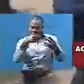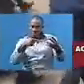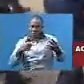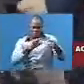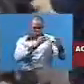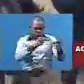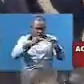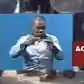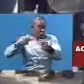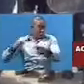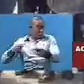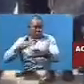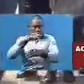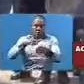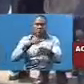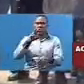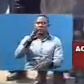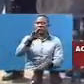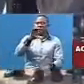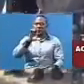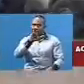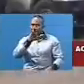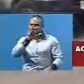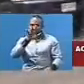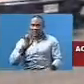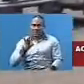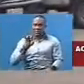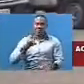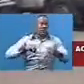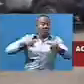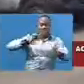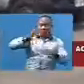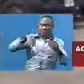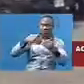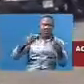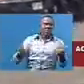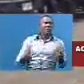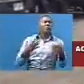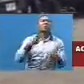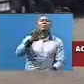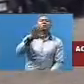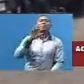total personnel in the unit is 738, but its core aspect is about